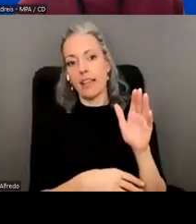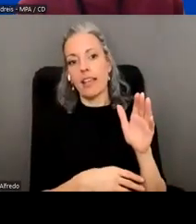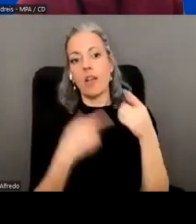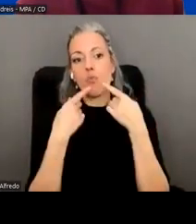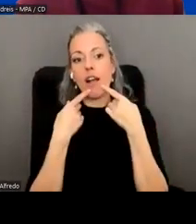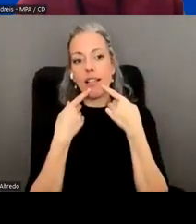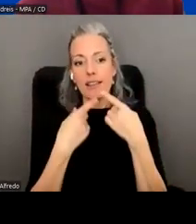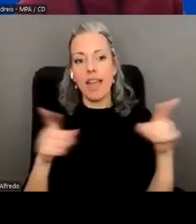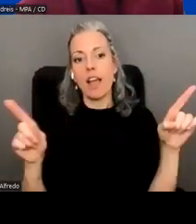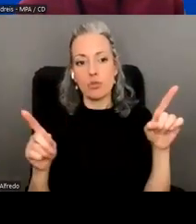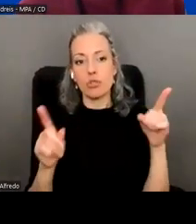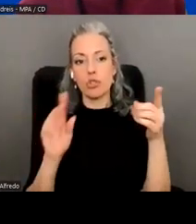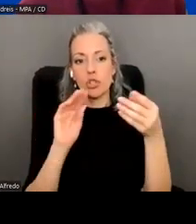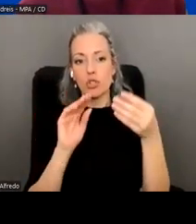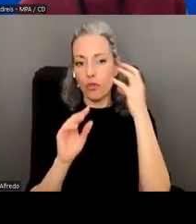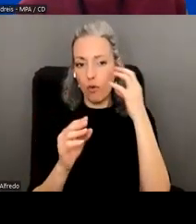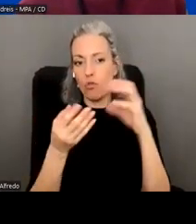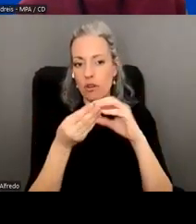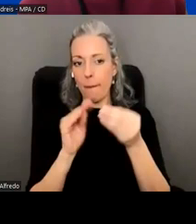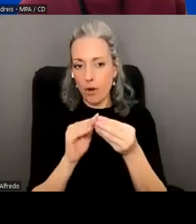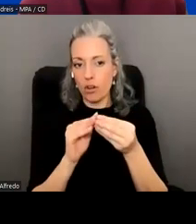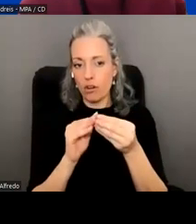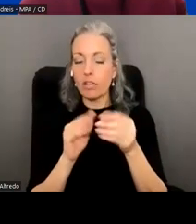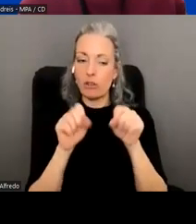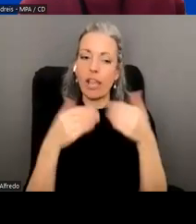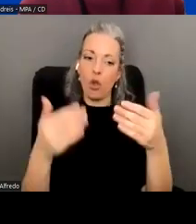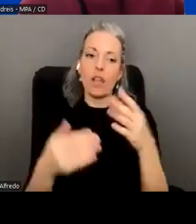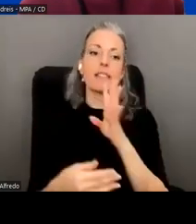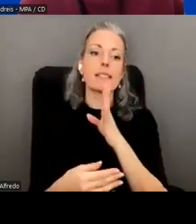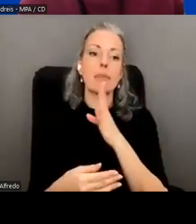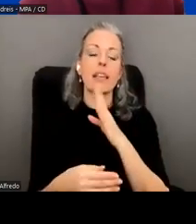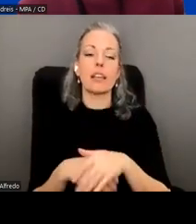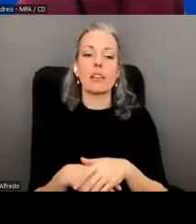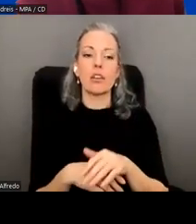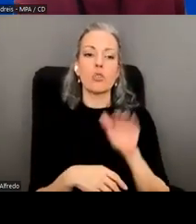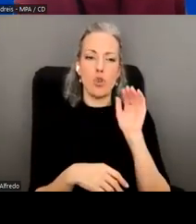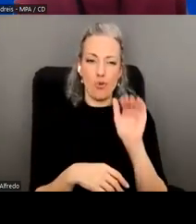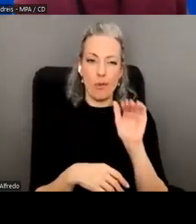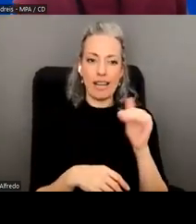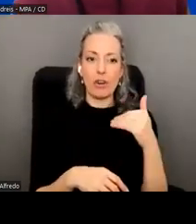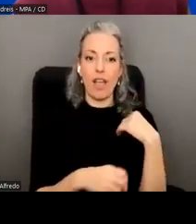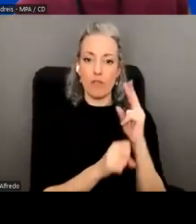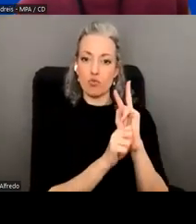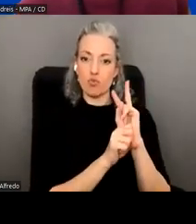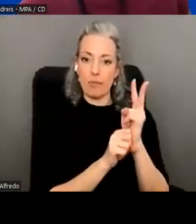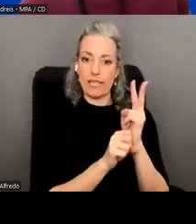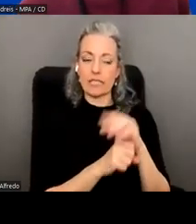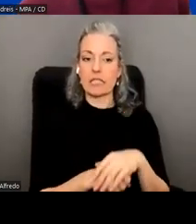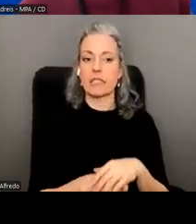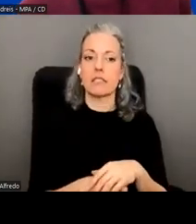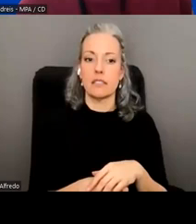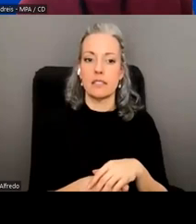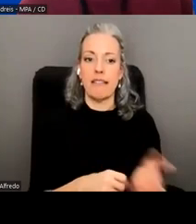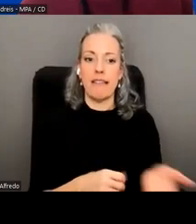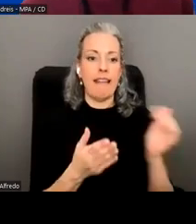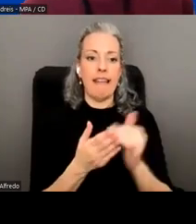unmute your line. And just a reminder, public commenters will have 2 minutes. And again,